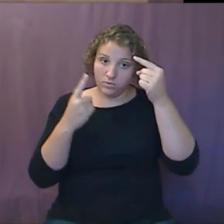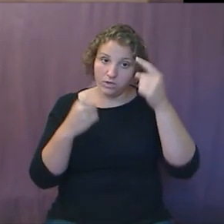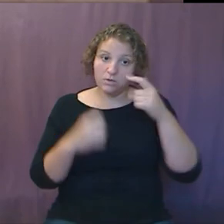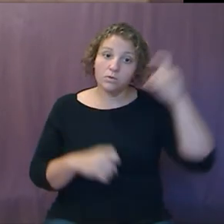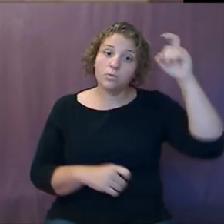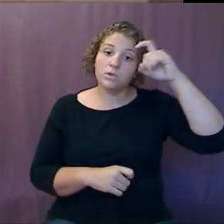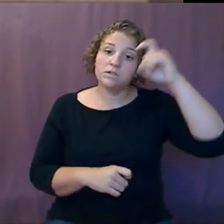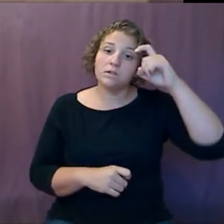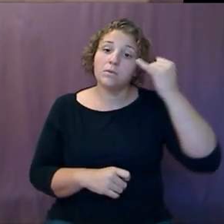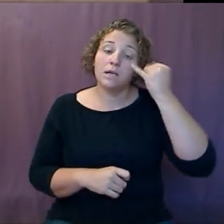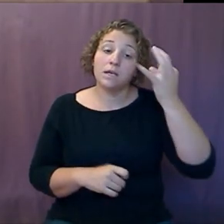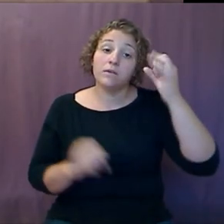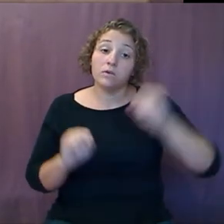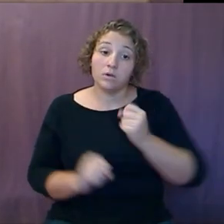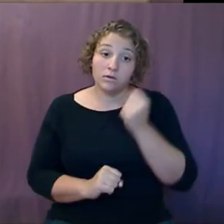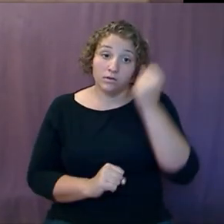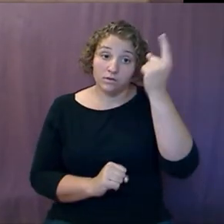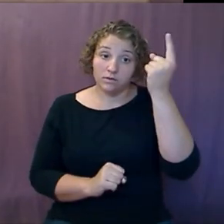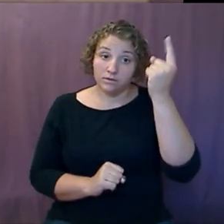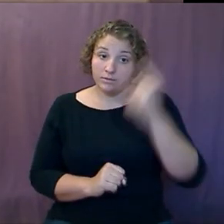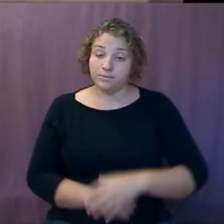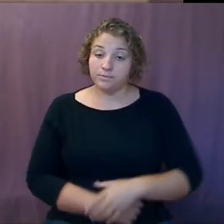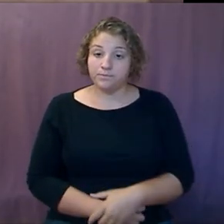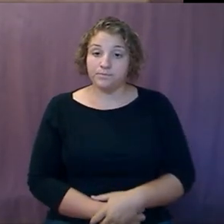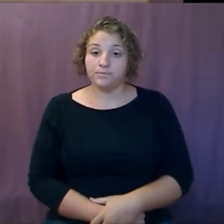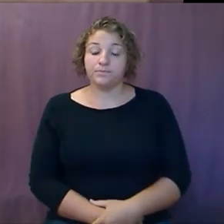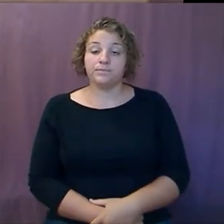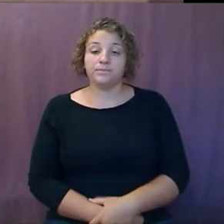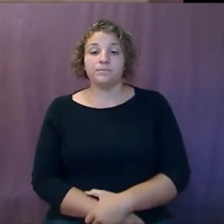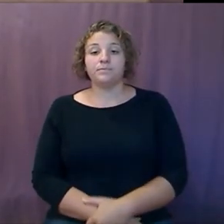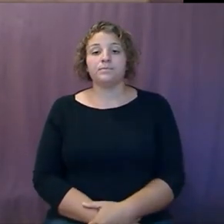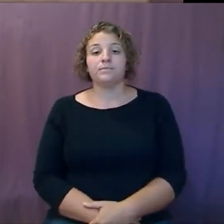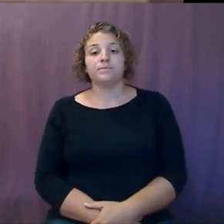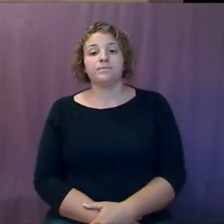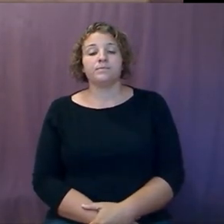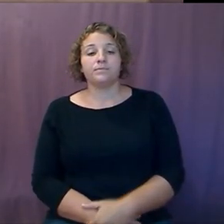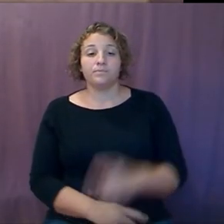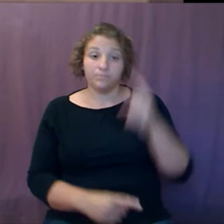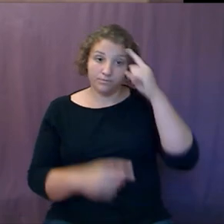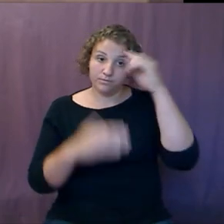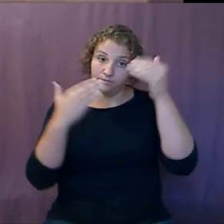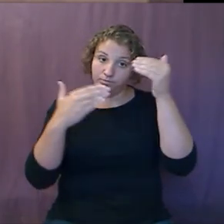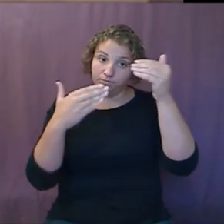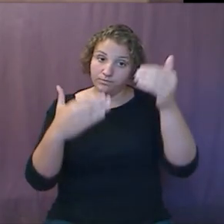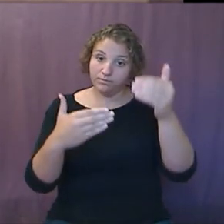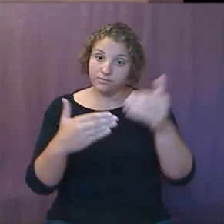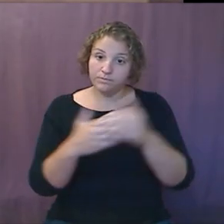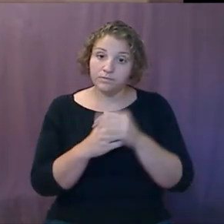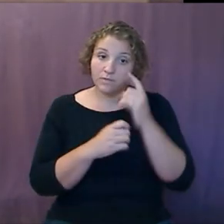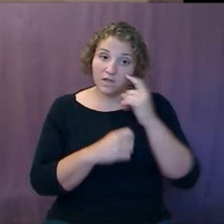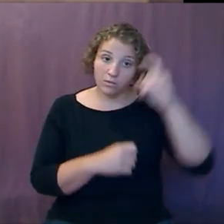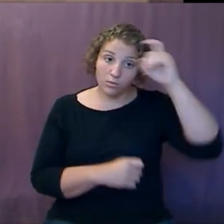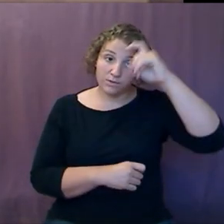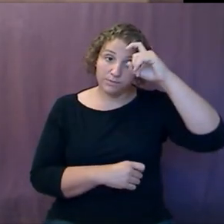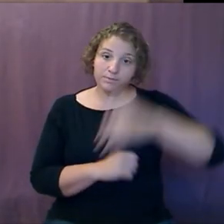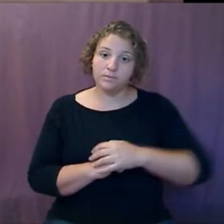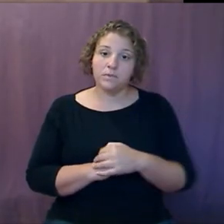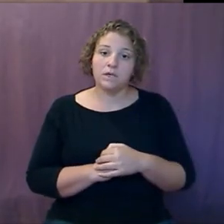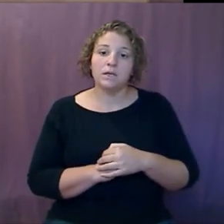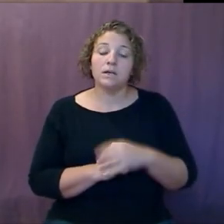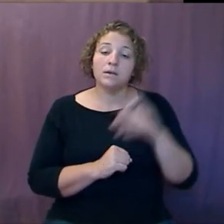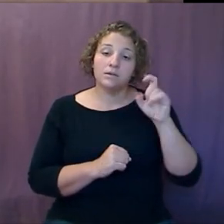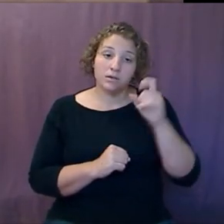for him that is able to perceive and think in a sense this thing through here is wisdom let him that